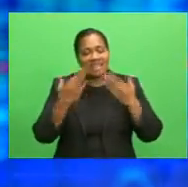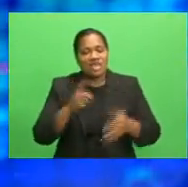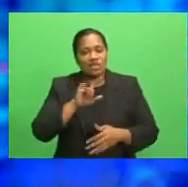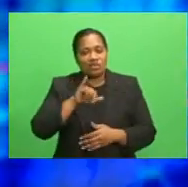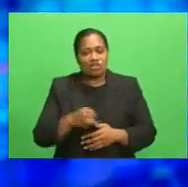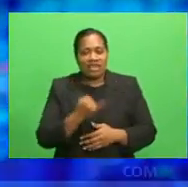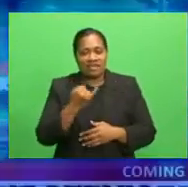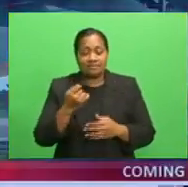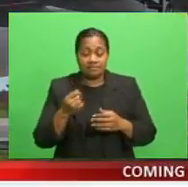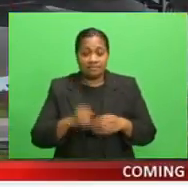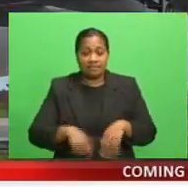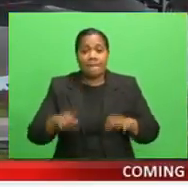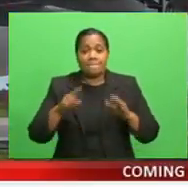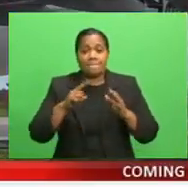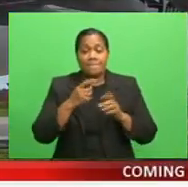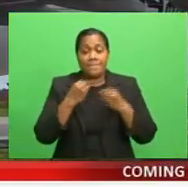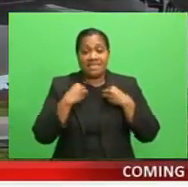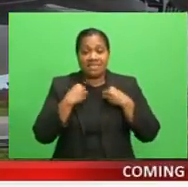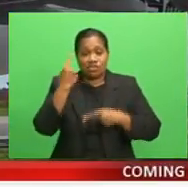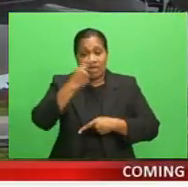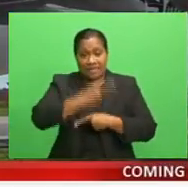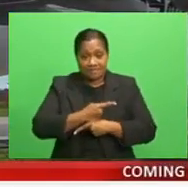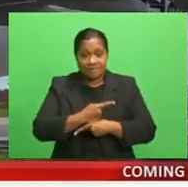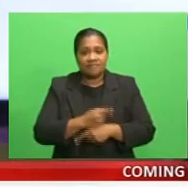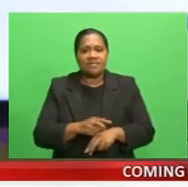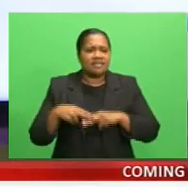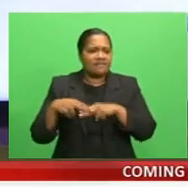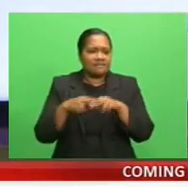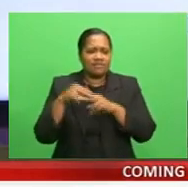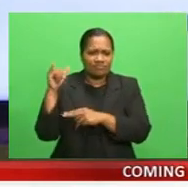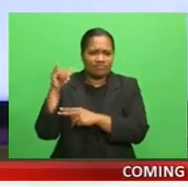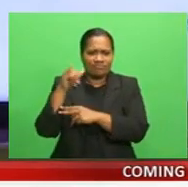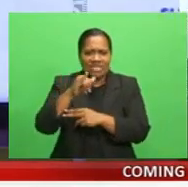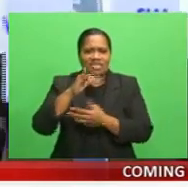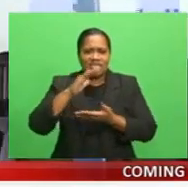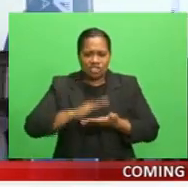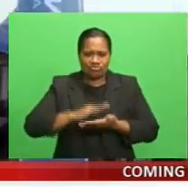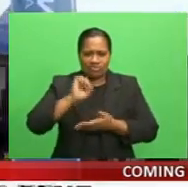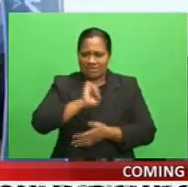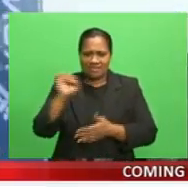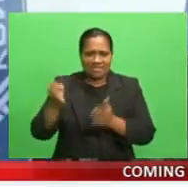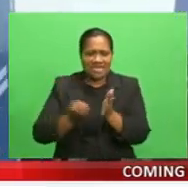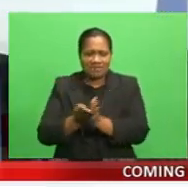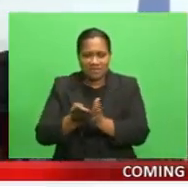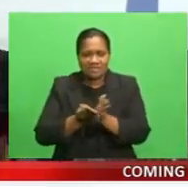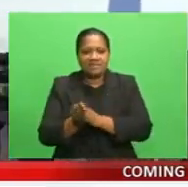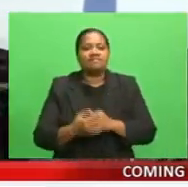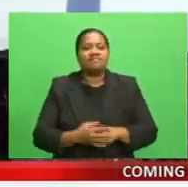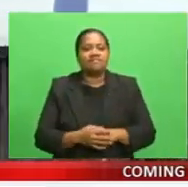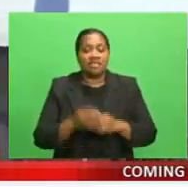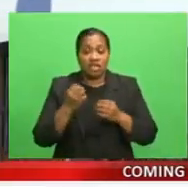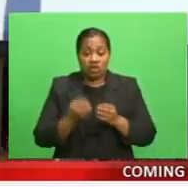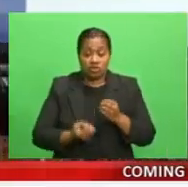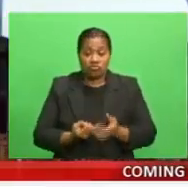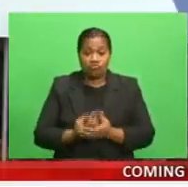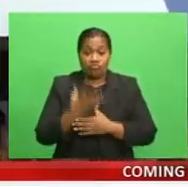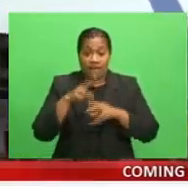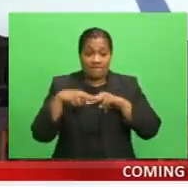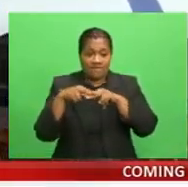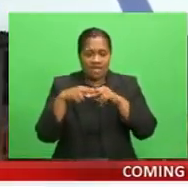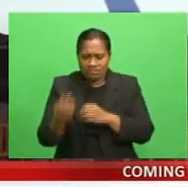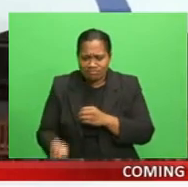tonight, Fiji Airways increases freight services. And in growing Fiji, Bowling Club praised